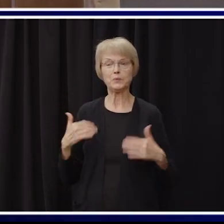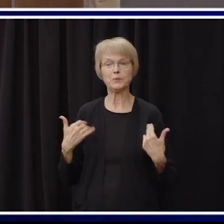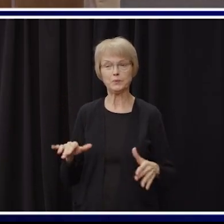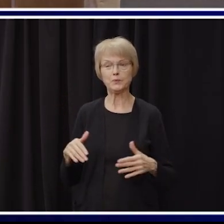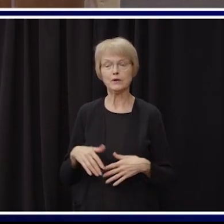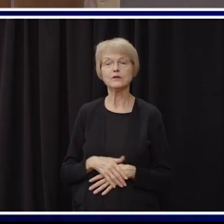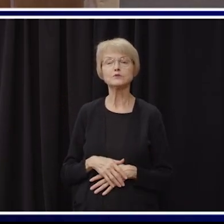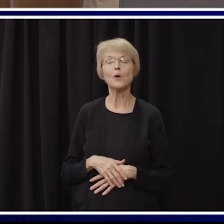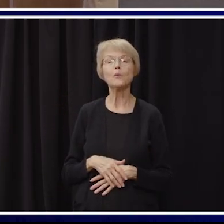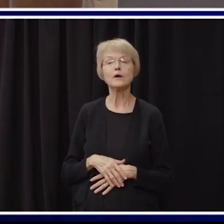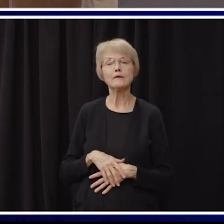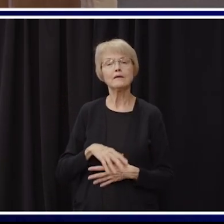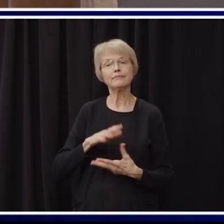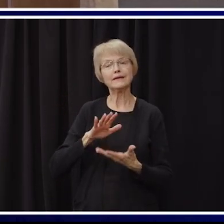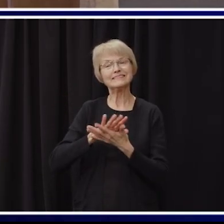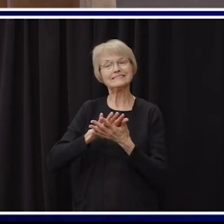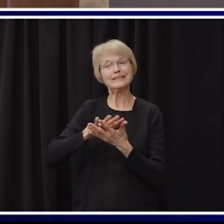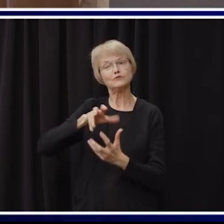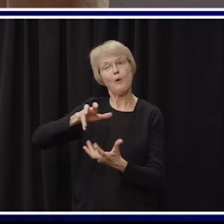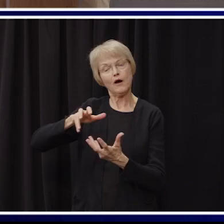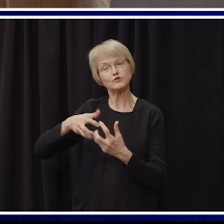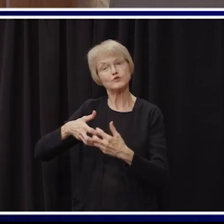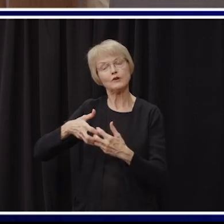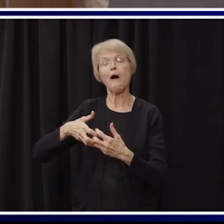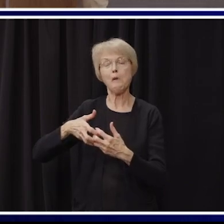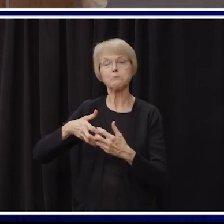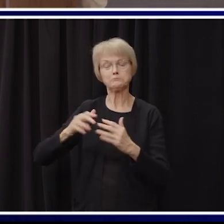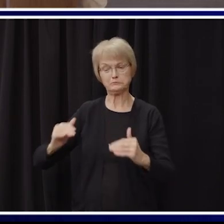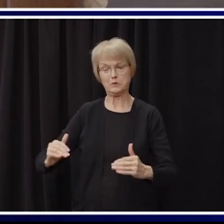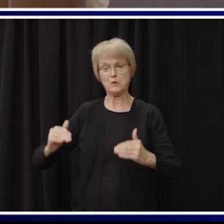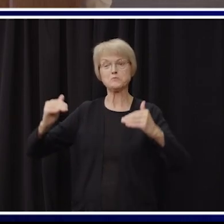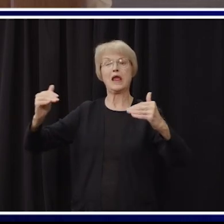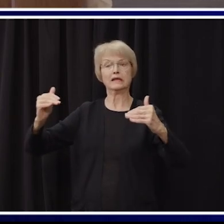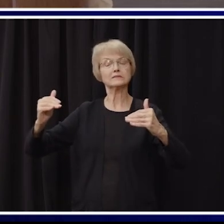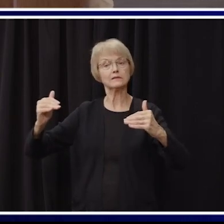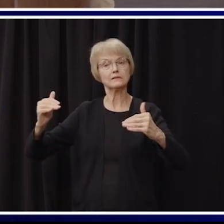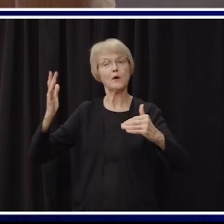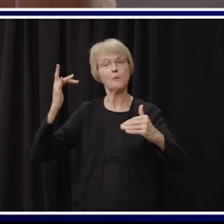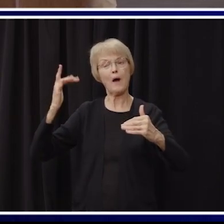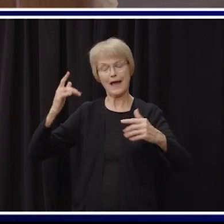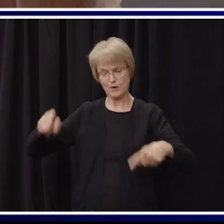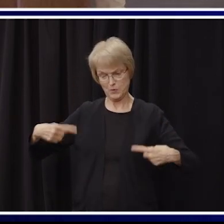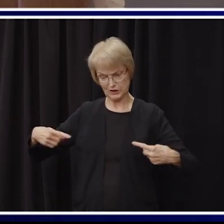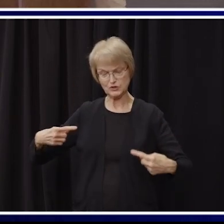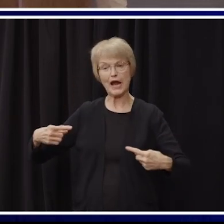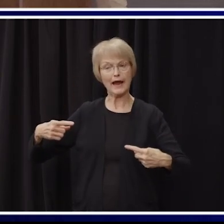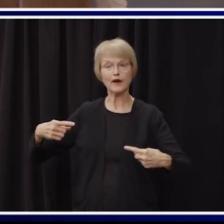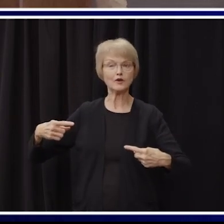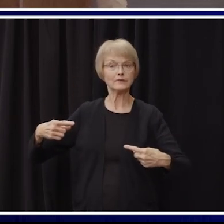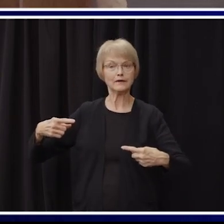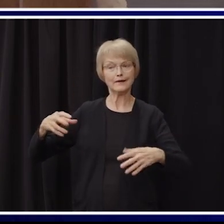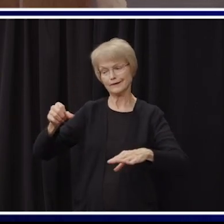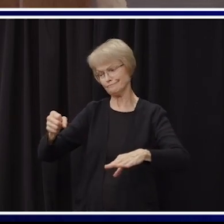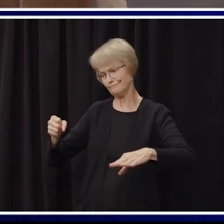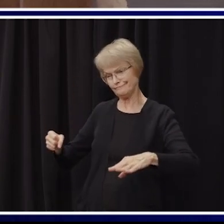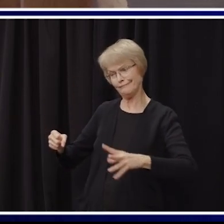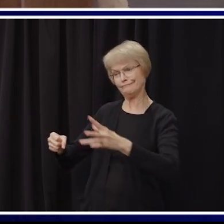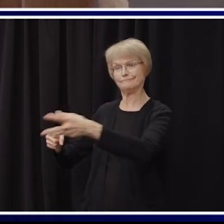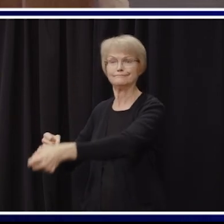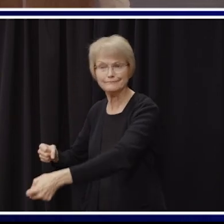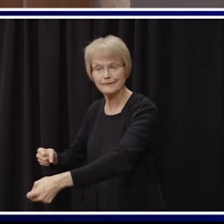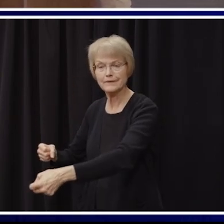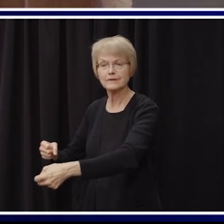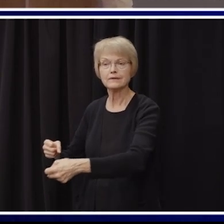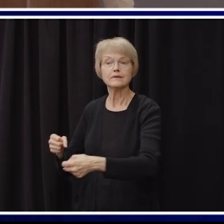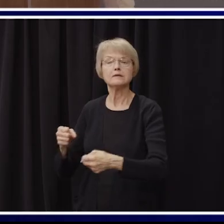the dishwasher. So that makes it easier for someone in a chair to easily reach into the dishwasher, or someone